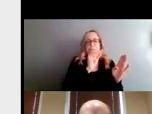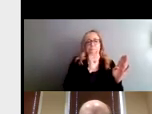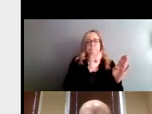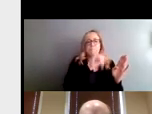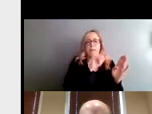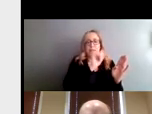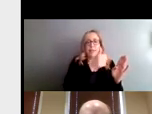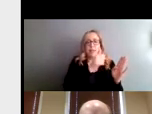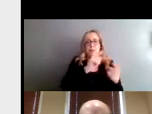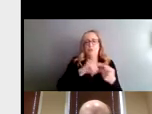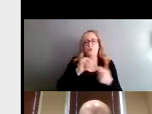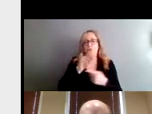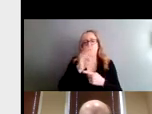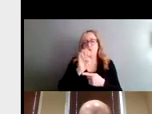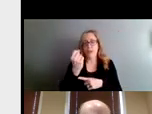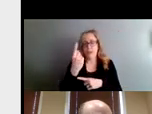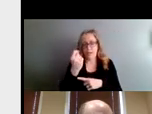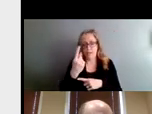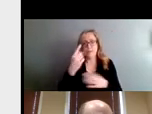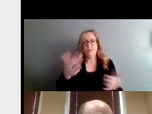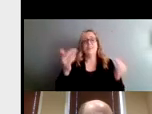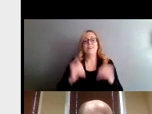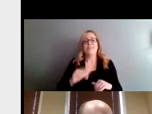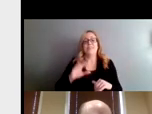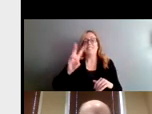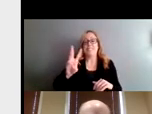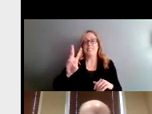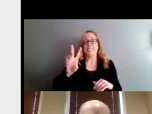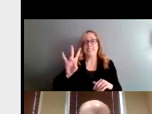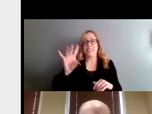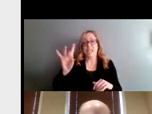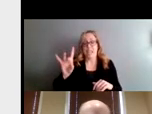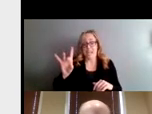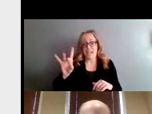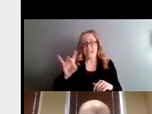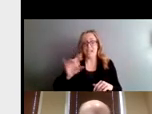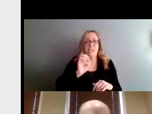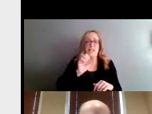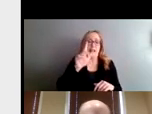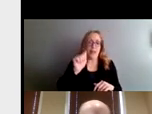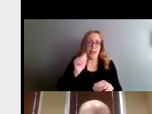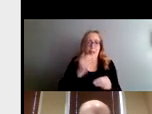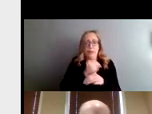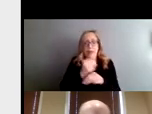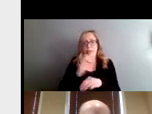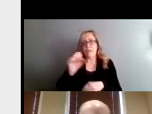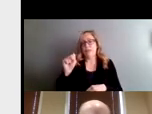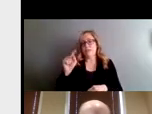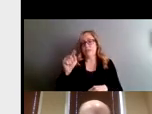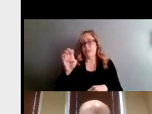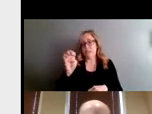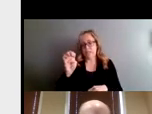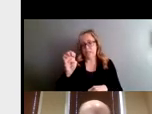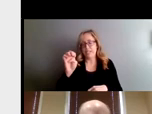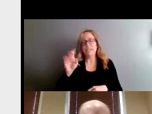For grades 6 through 8 for the ELA math and science, technology, engineering exam, those dates are to be